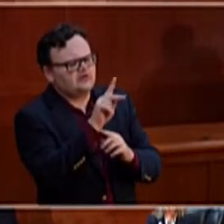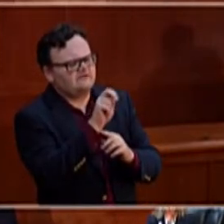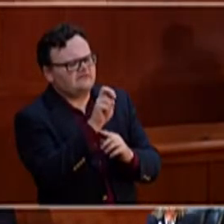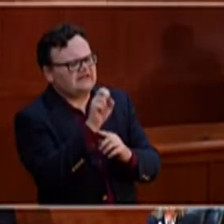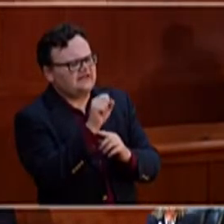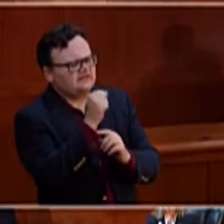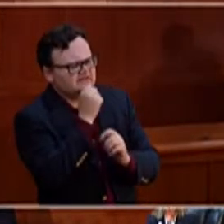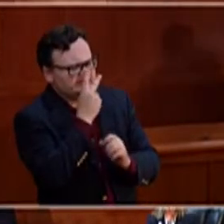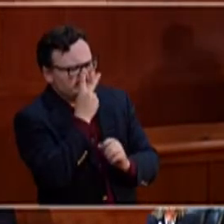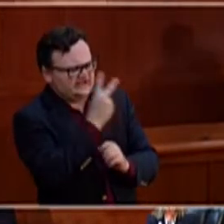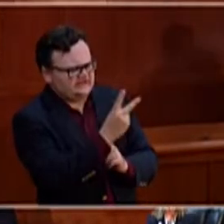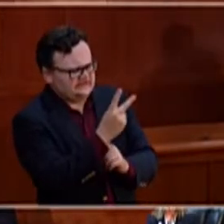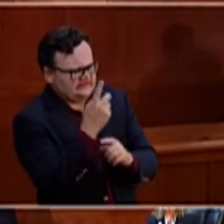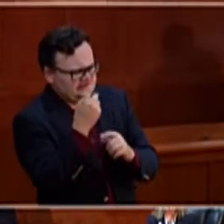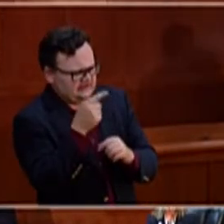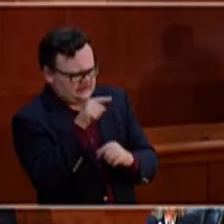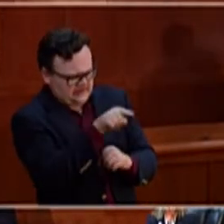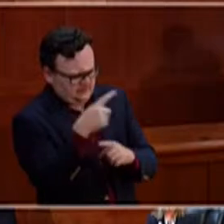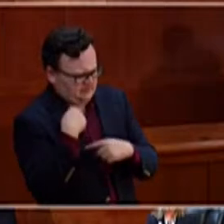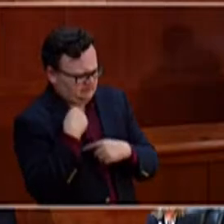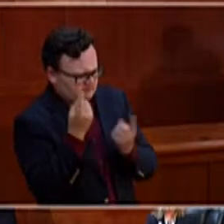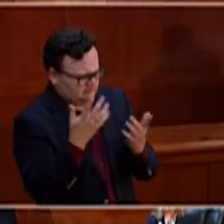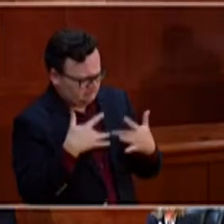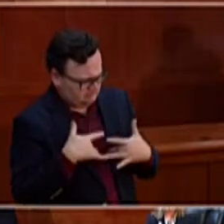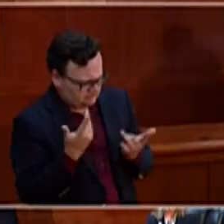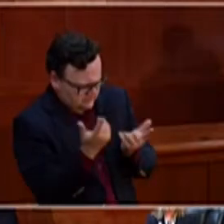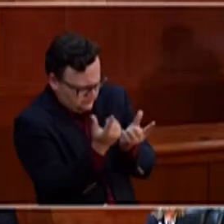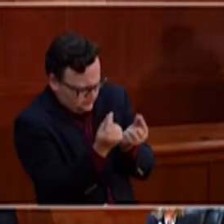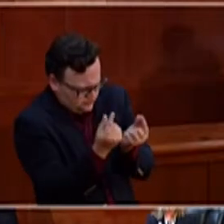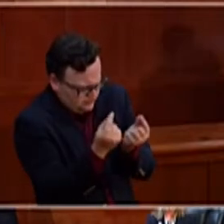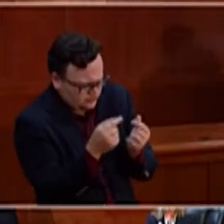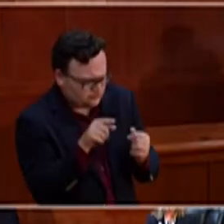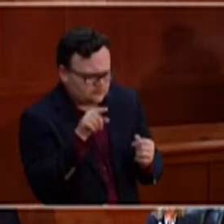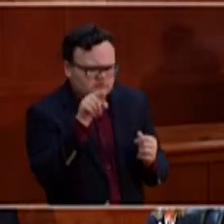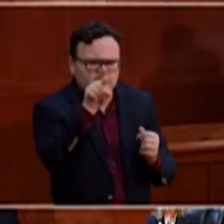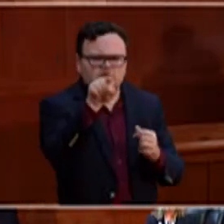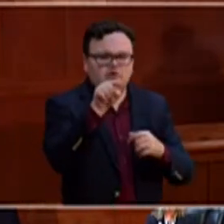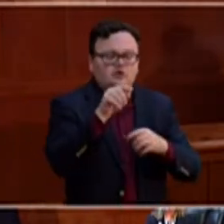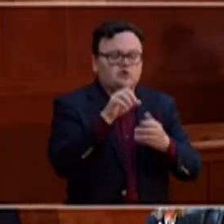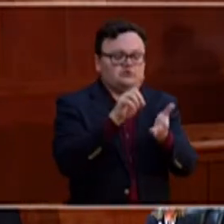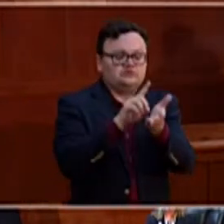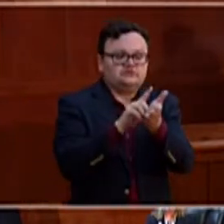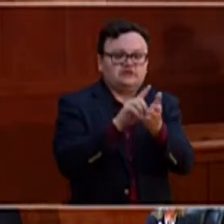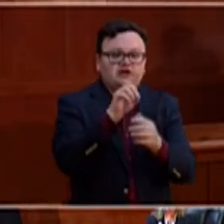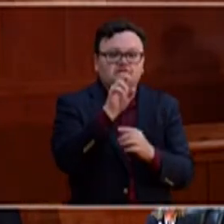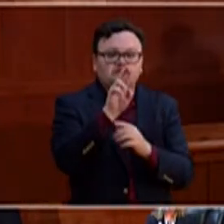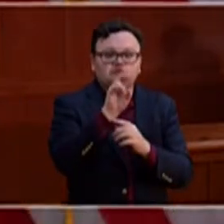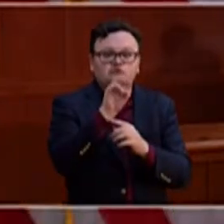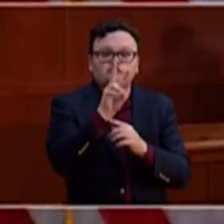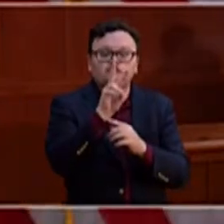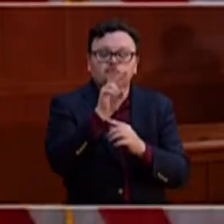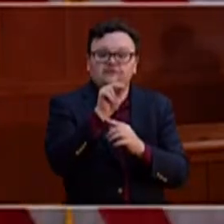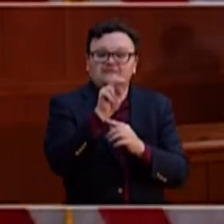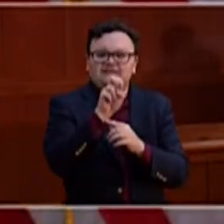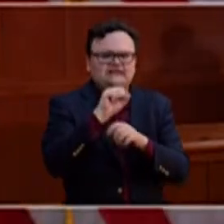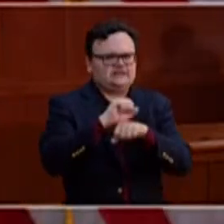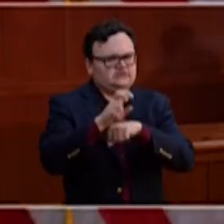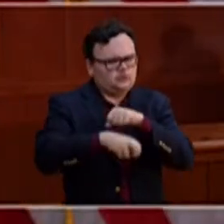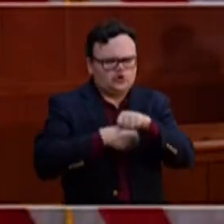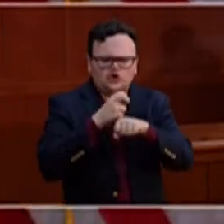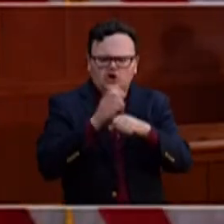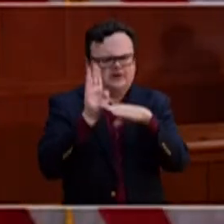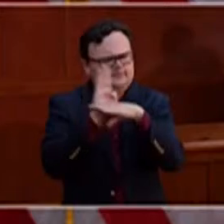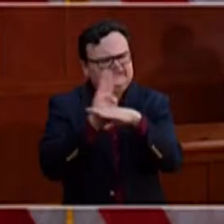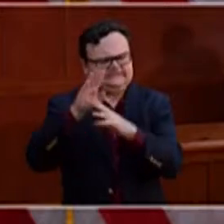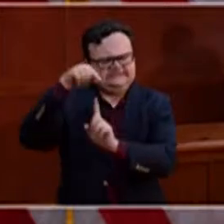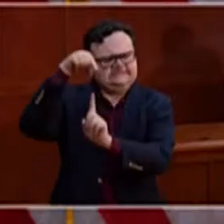Oh, he's working really hard. I mean, we've got a lot of irons in the fire, as you know. There's a lot of stuff going on, with the Department